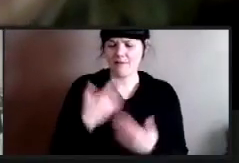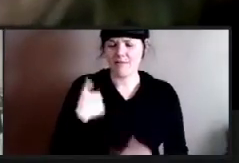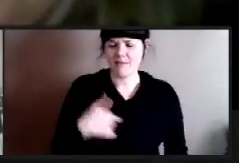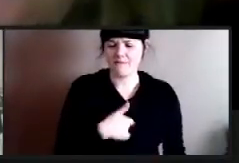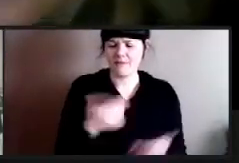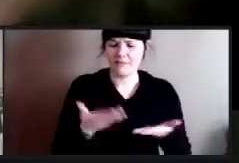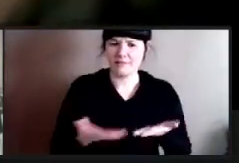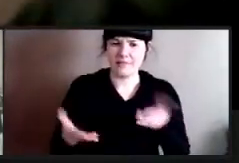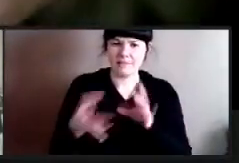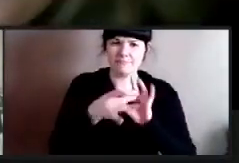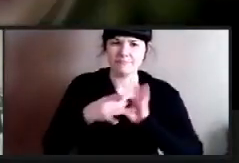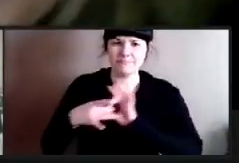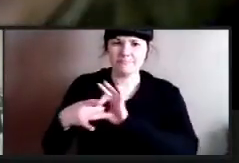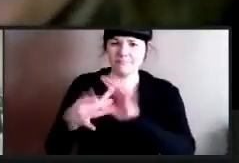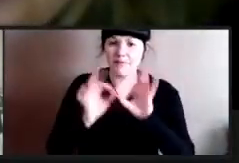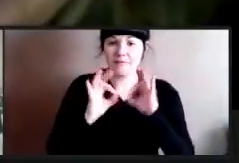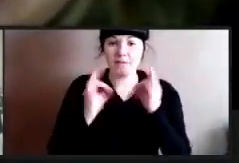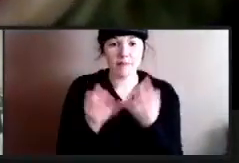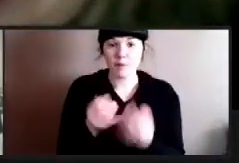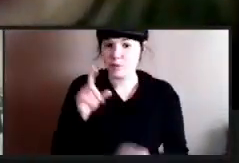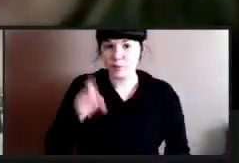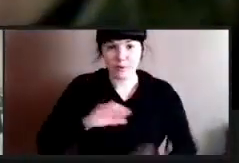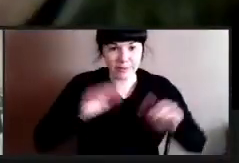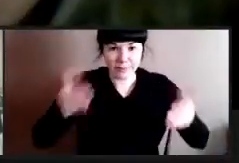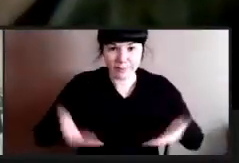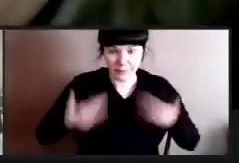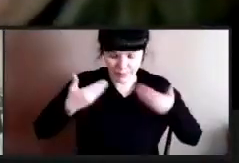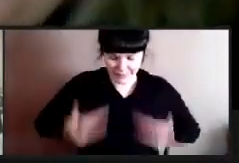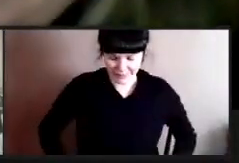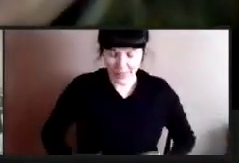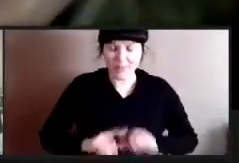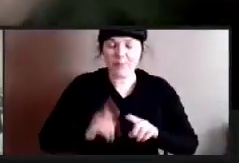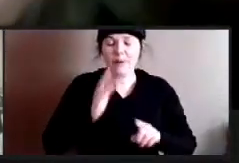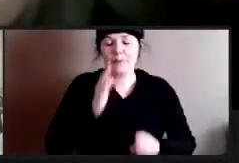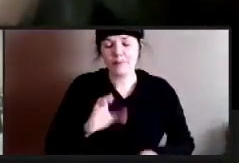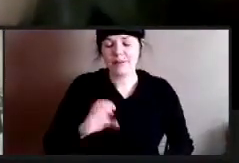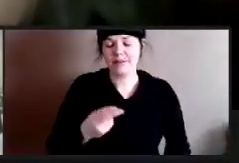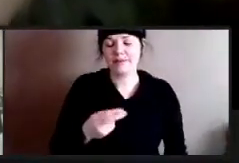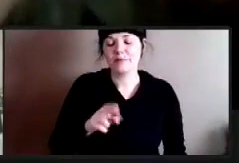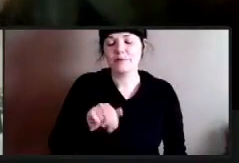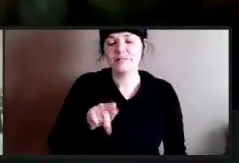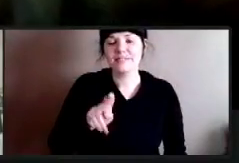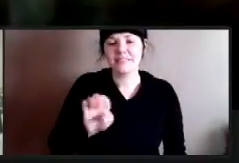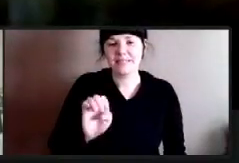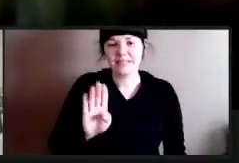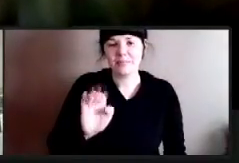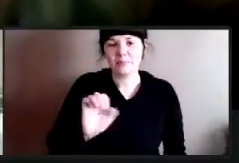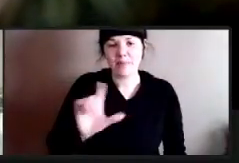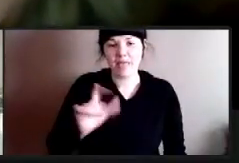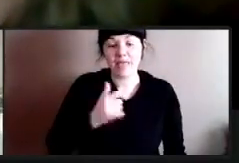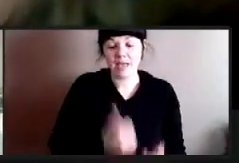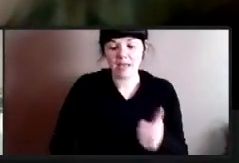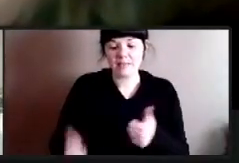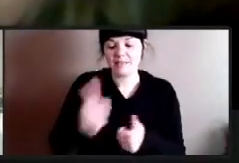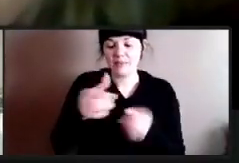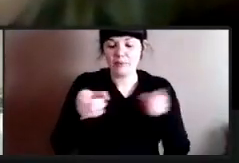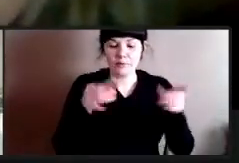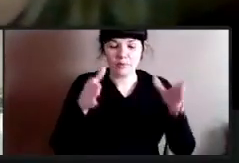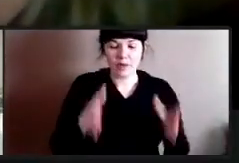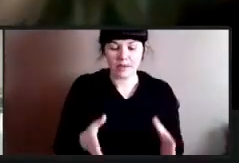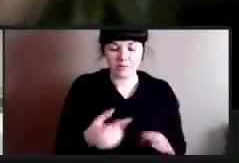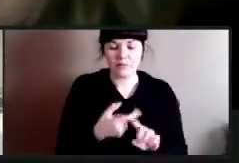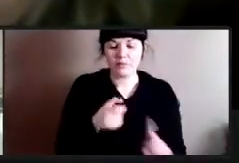need to introduce myself, but I will do that. I'm Christine Bell. I'm the Executive Director of Urban